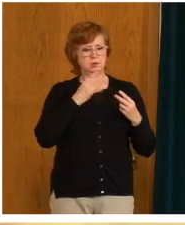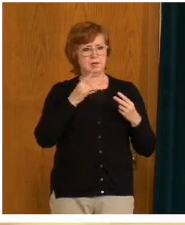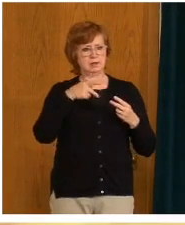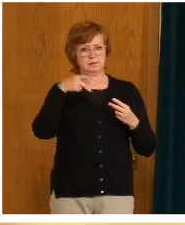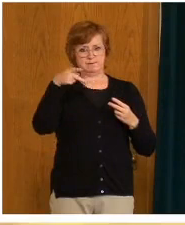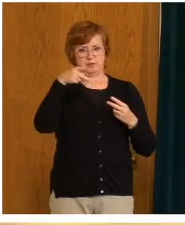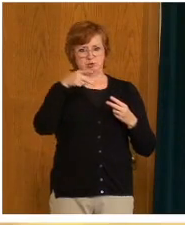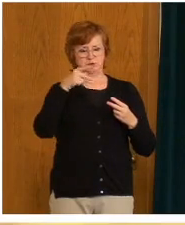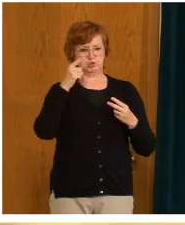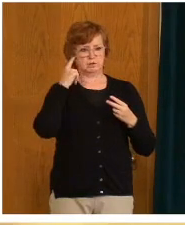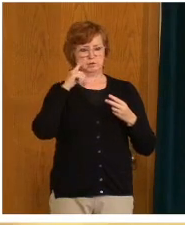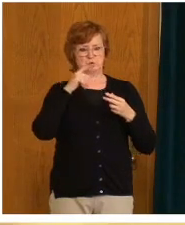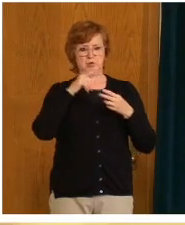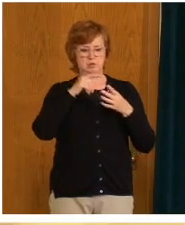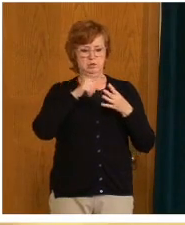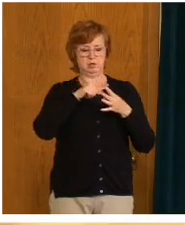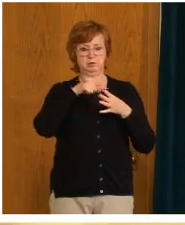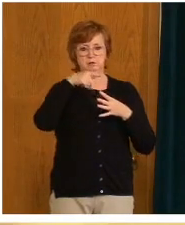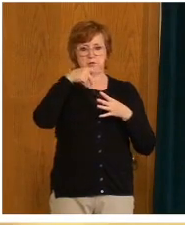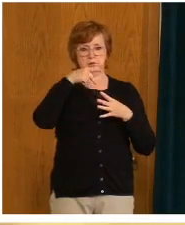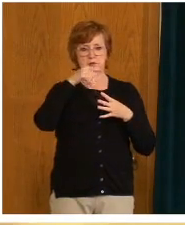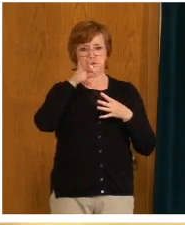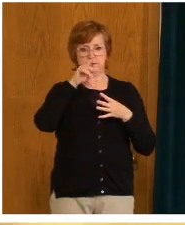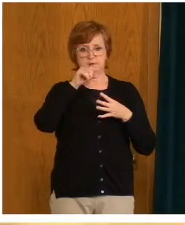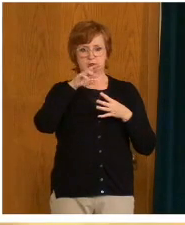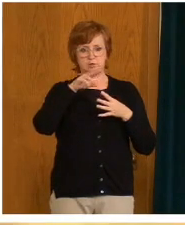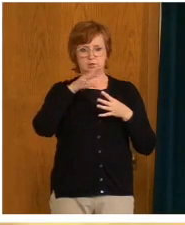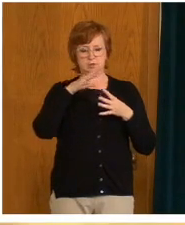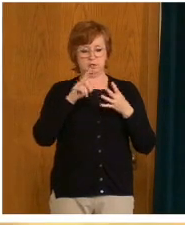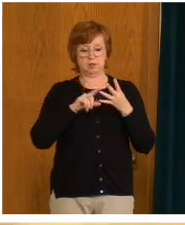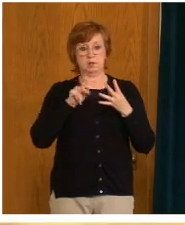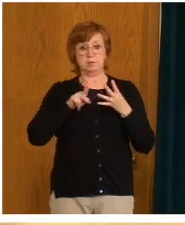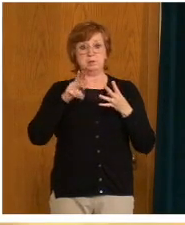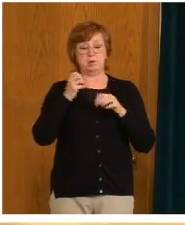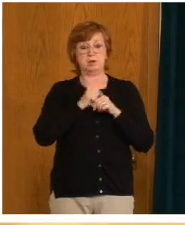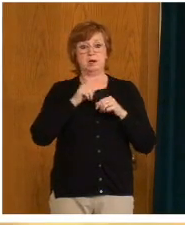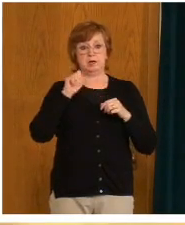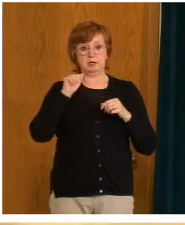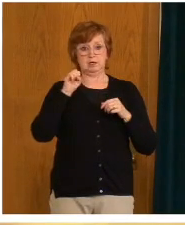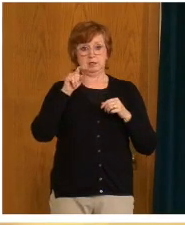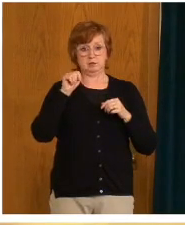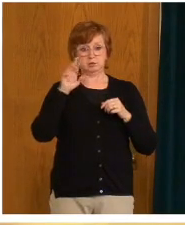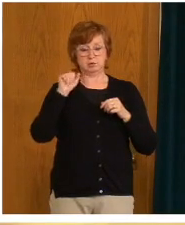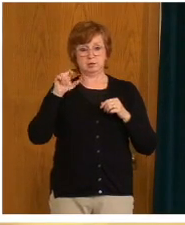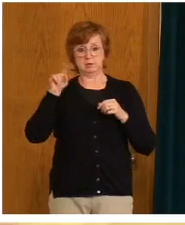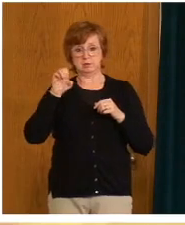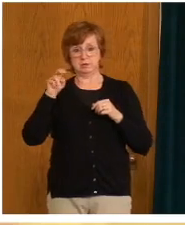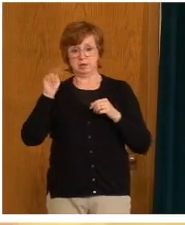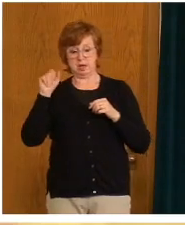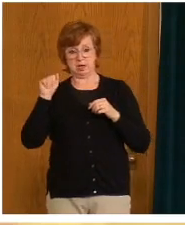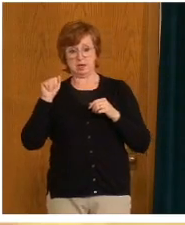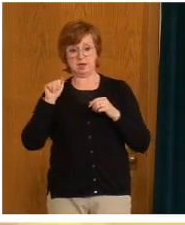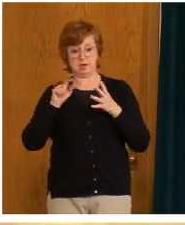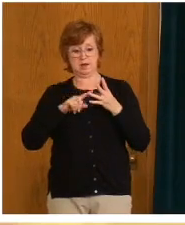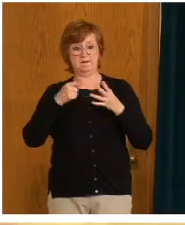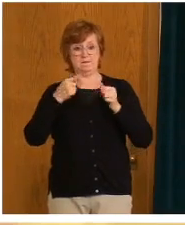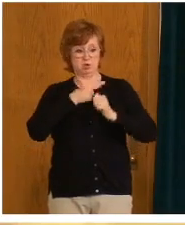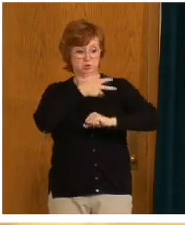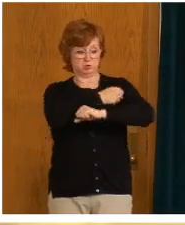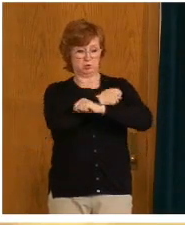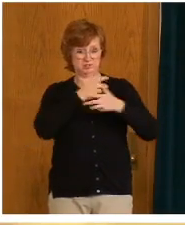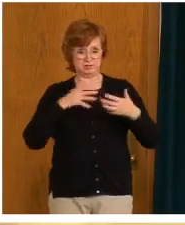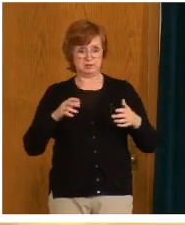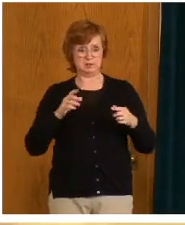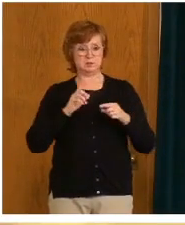doses for people who'd gotten AstraZeneca for their first dose. Dr. Shahab said he expected most of the second doses in the province to